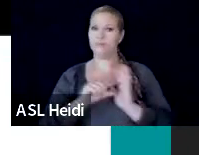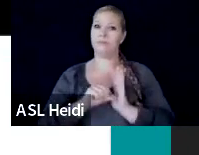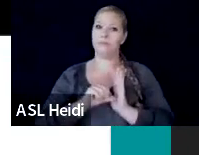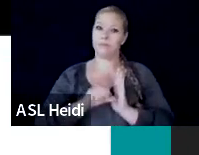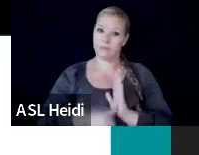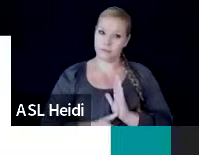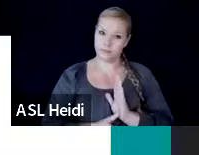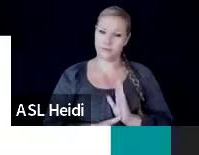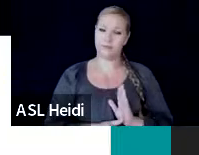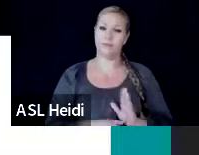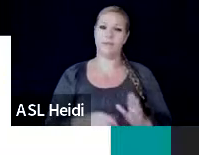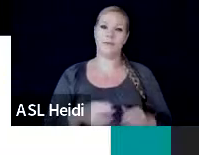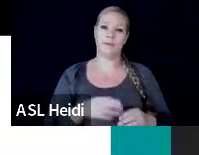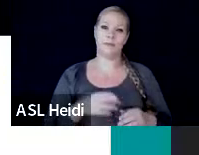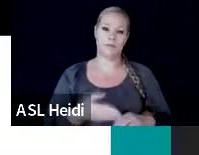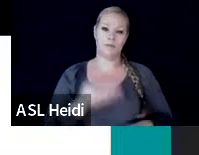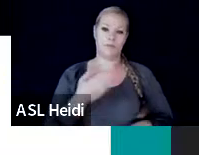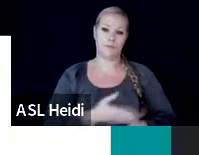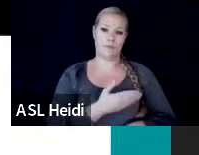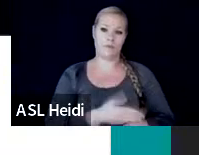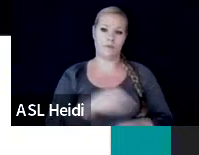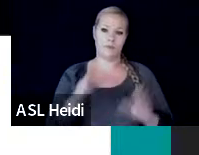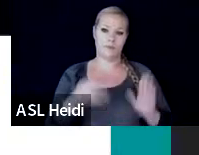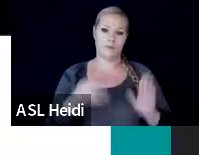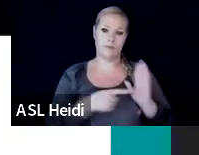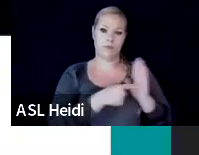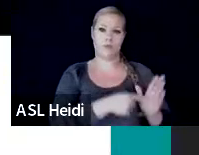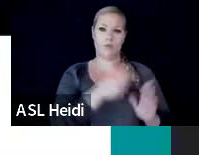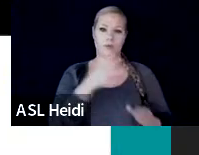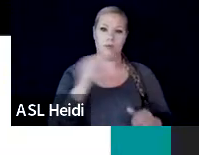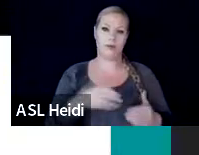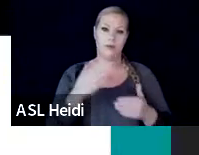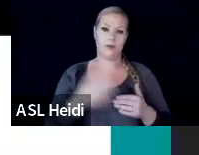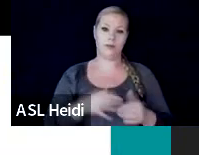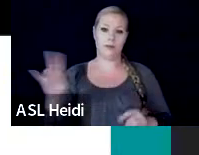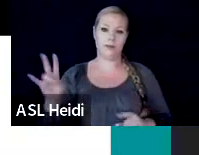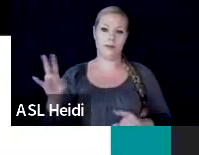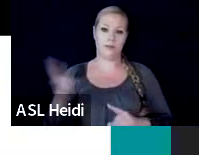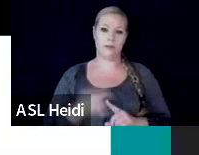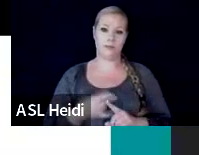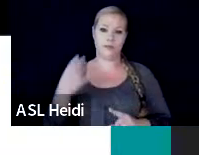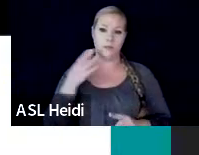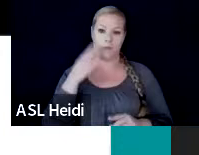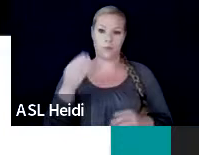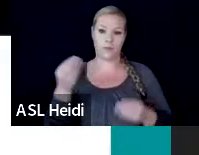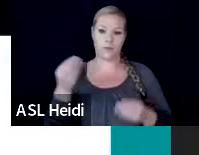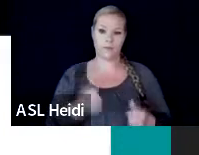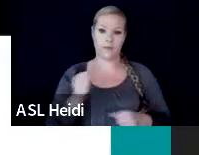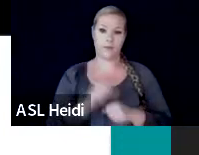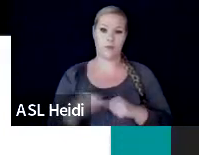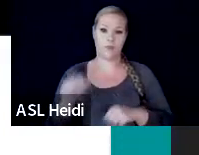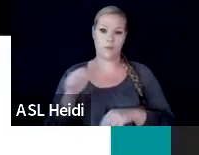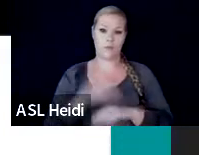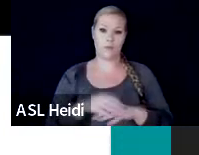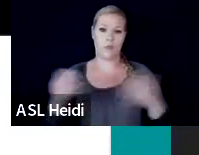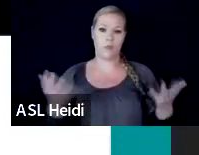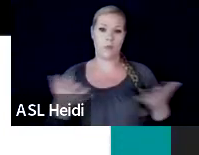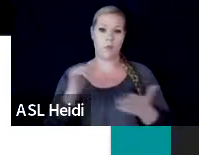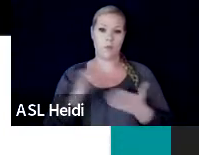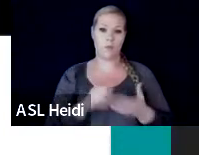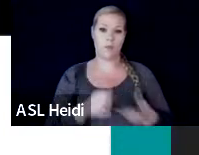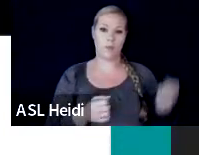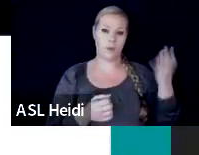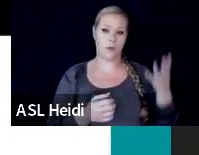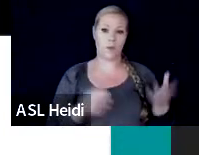the improvements being shown, and the next 7 months we'll spend working on what that quantitative and